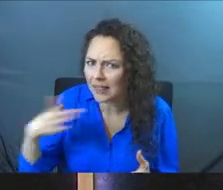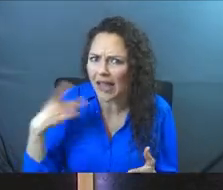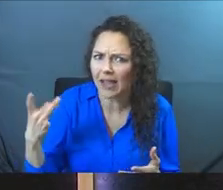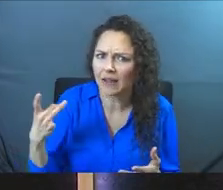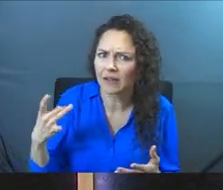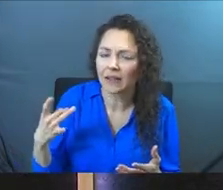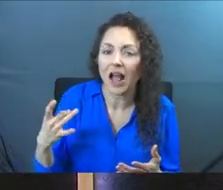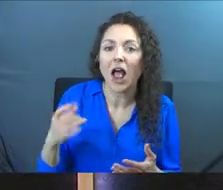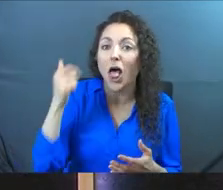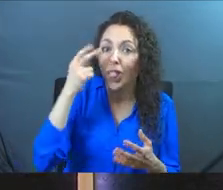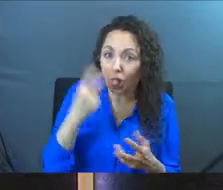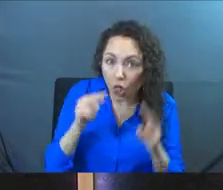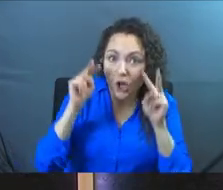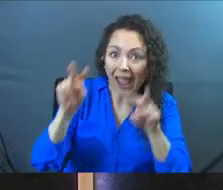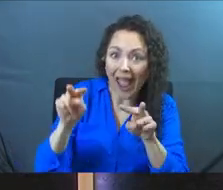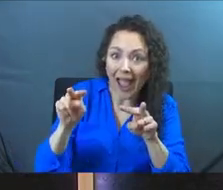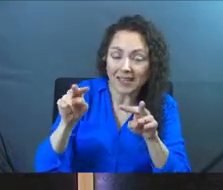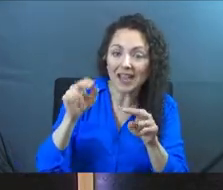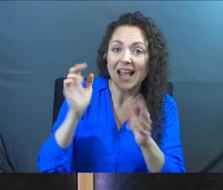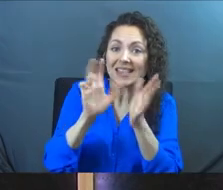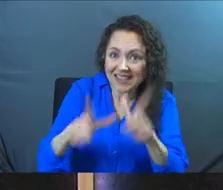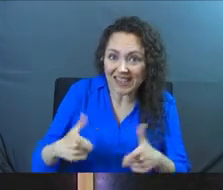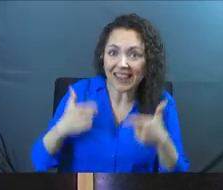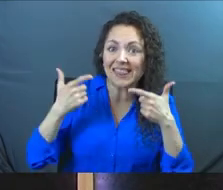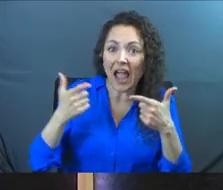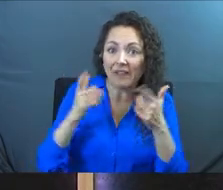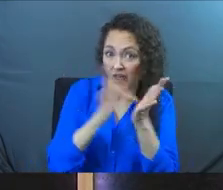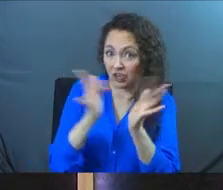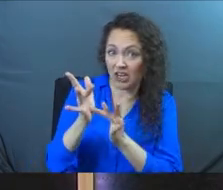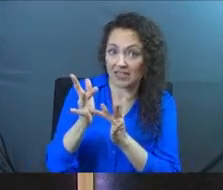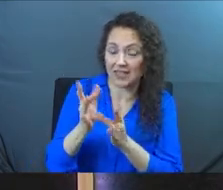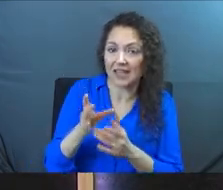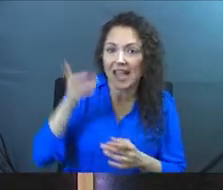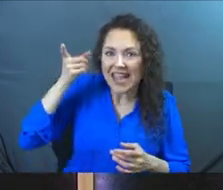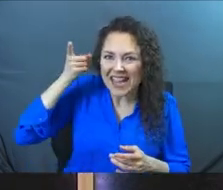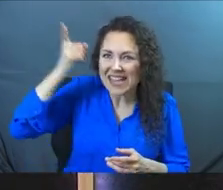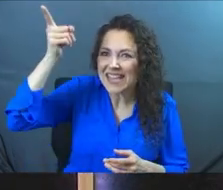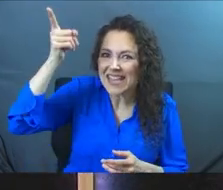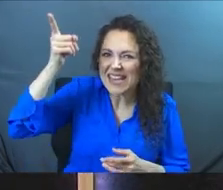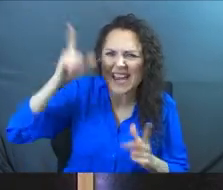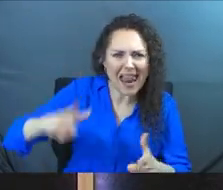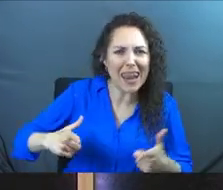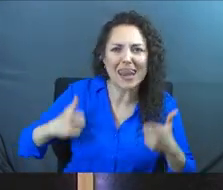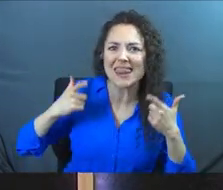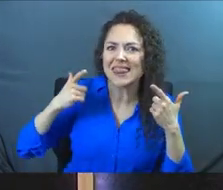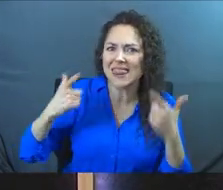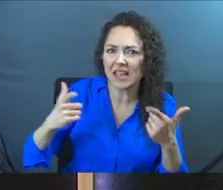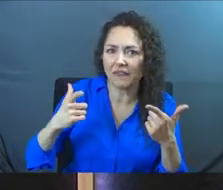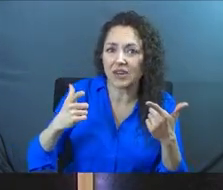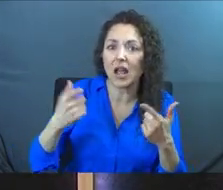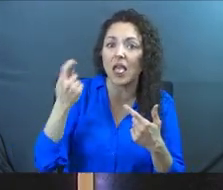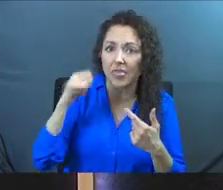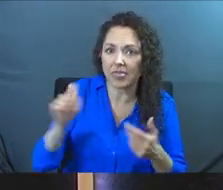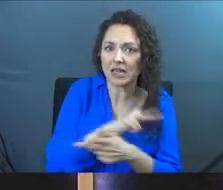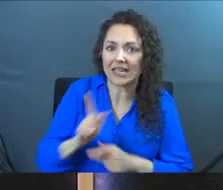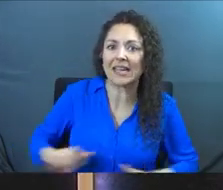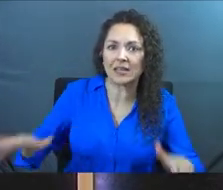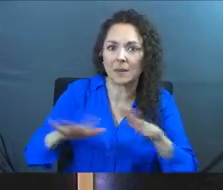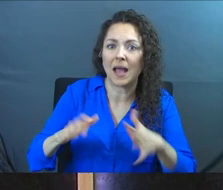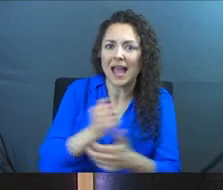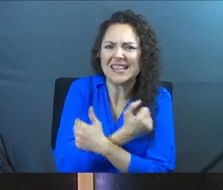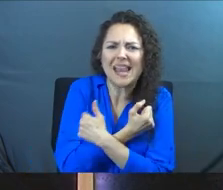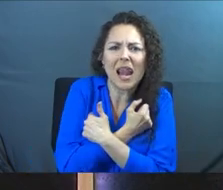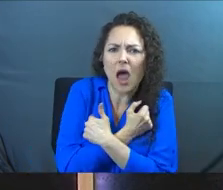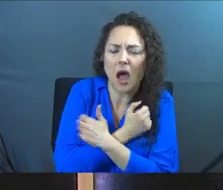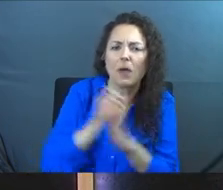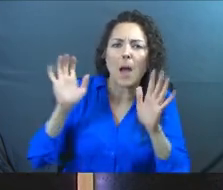of Jesus, because he lived the kingdom of God right in front of us. Look at the way Jesus lived. That's the kingdom. It's love and